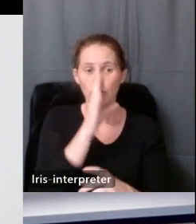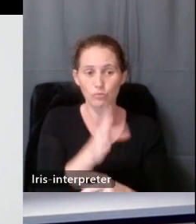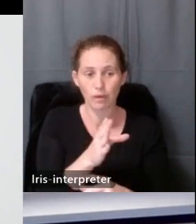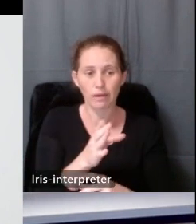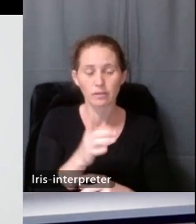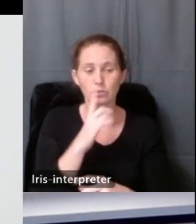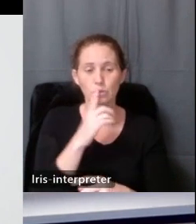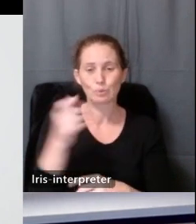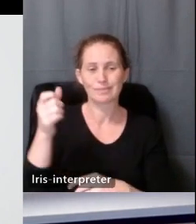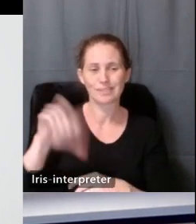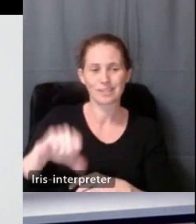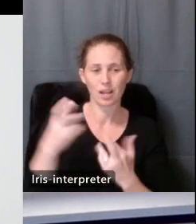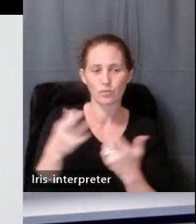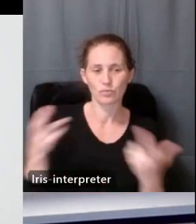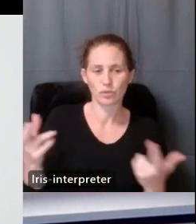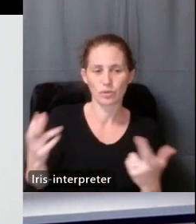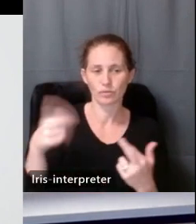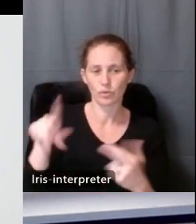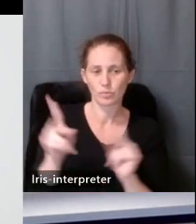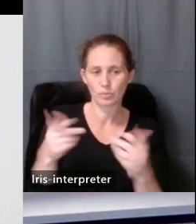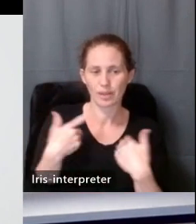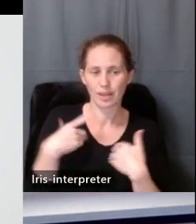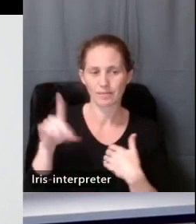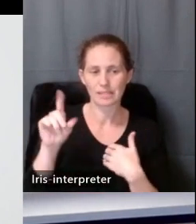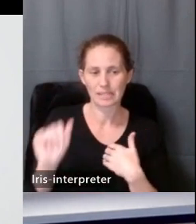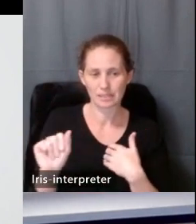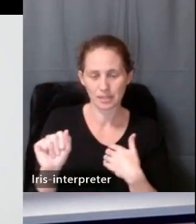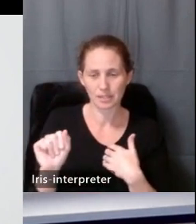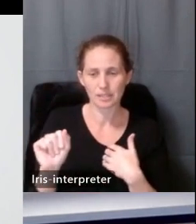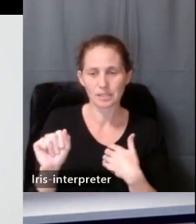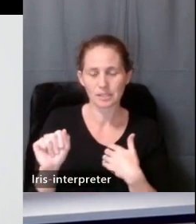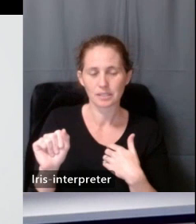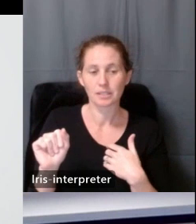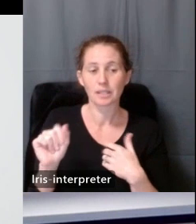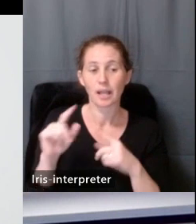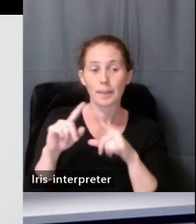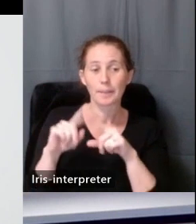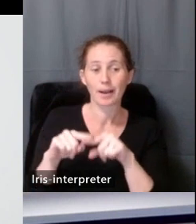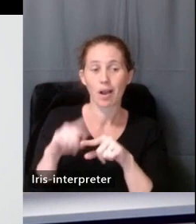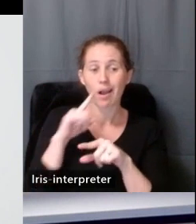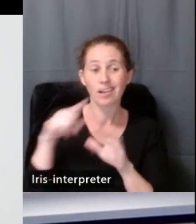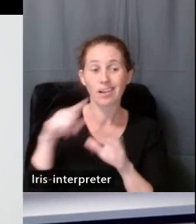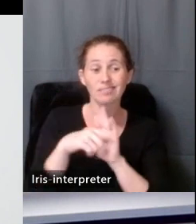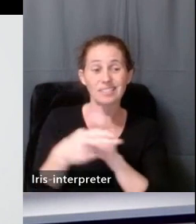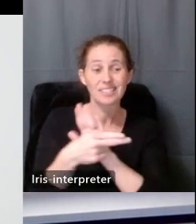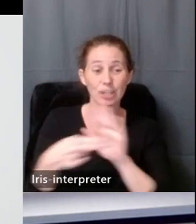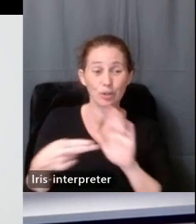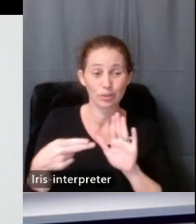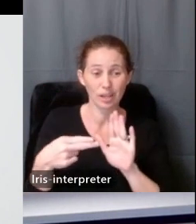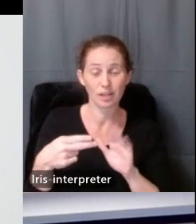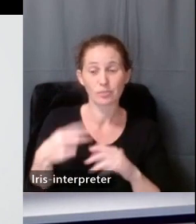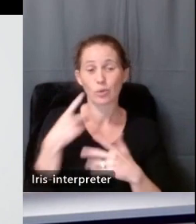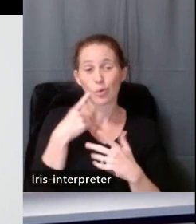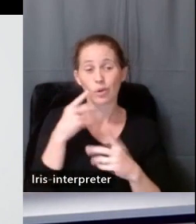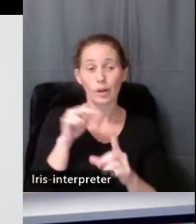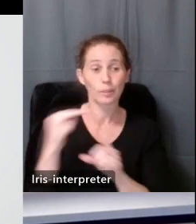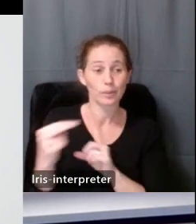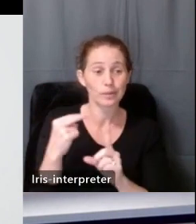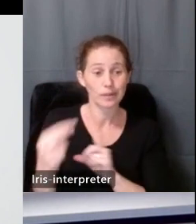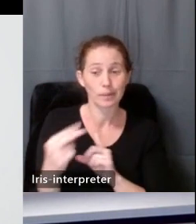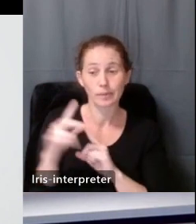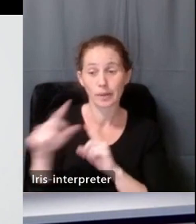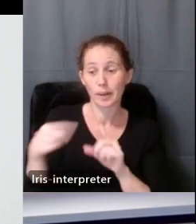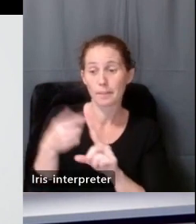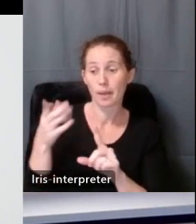to deny resources to people with disabilities based on stereotypes or based on perceptions